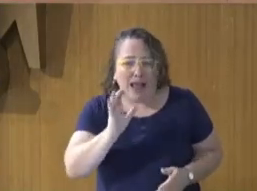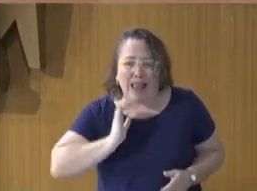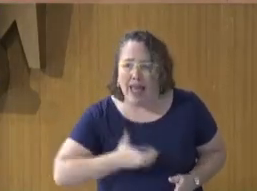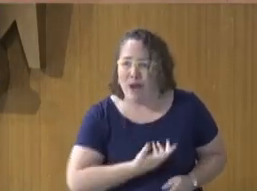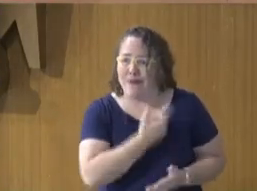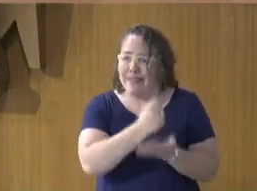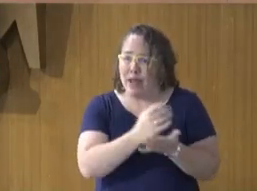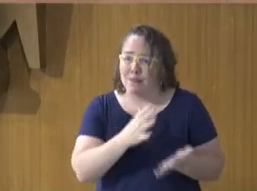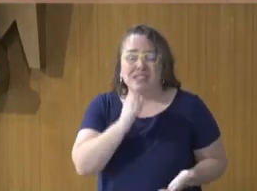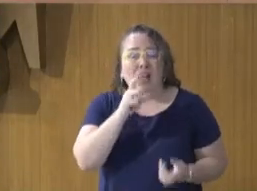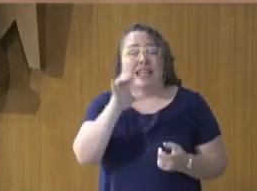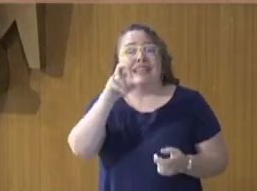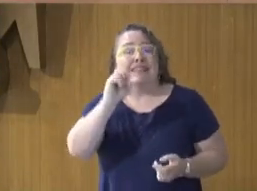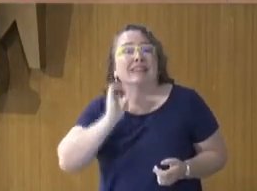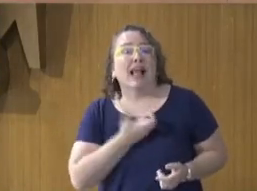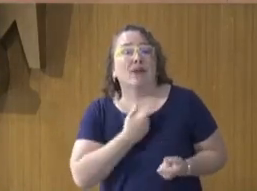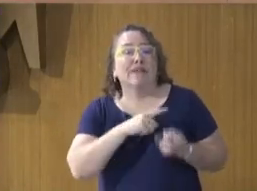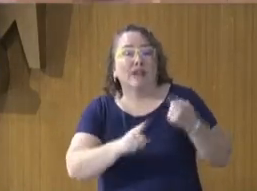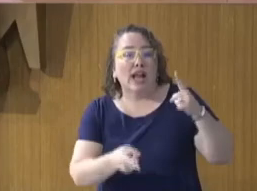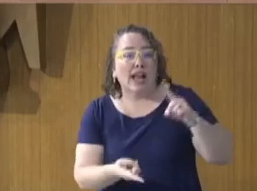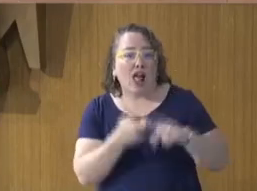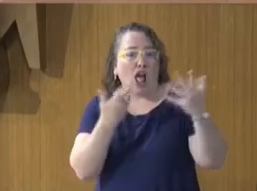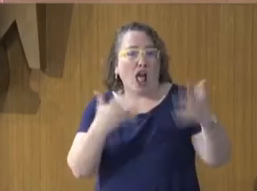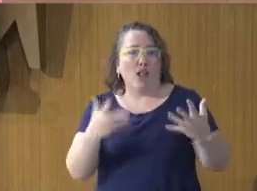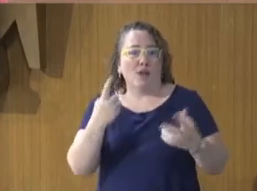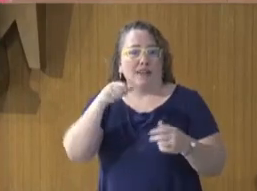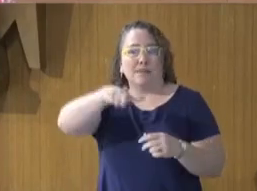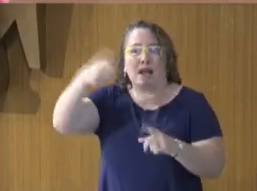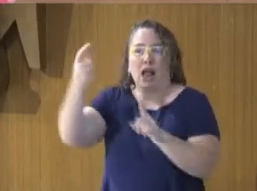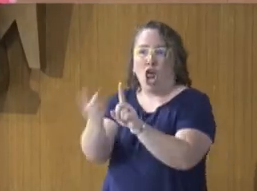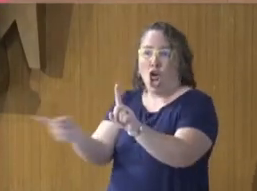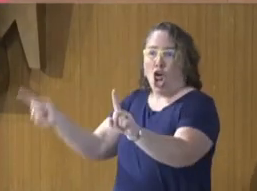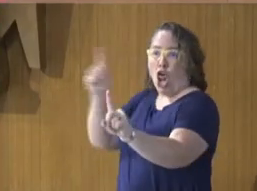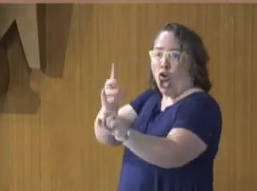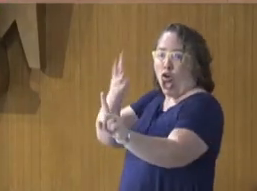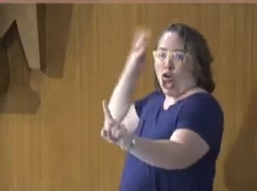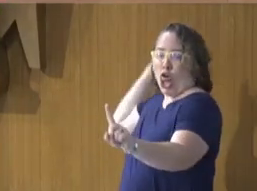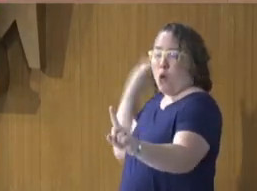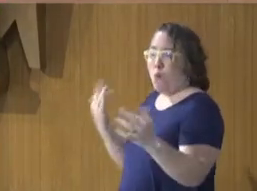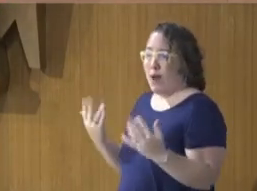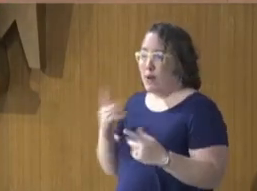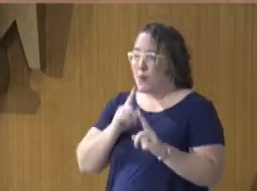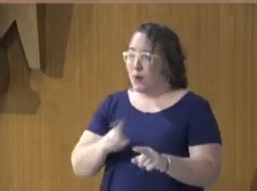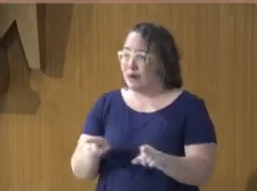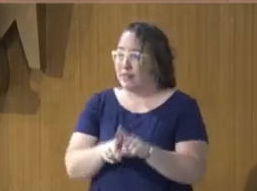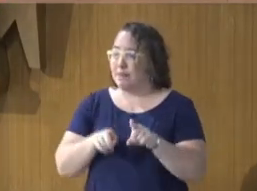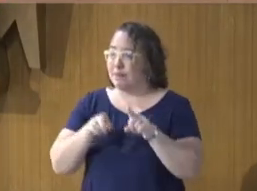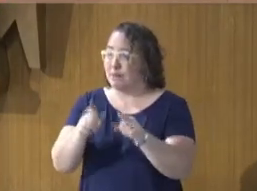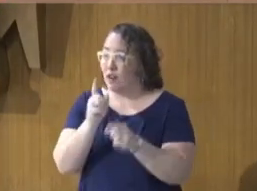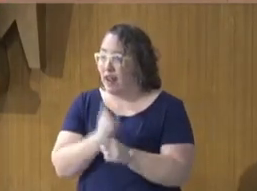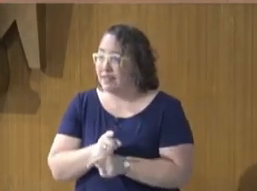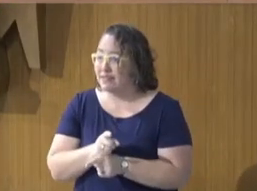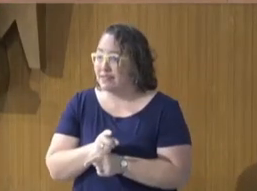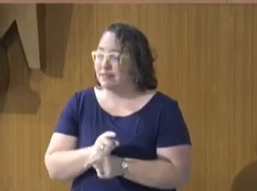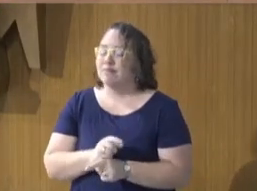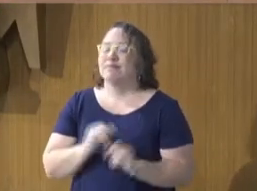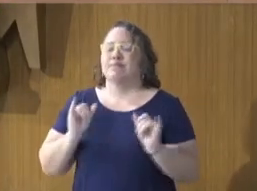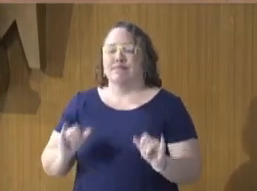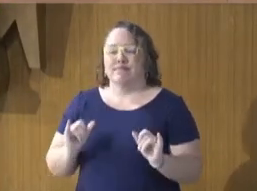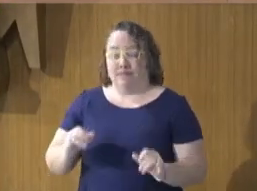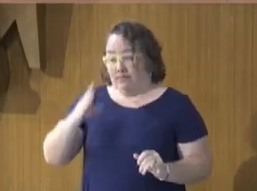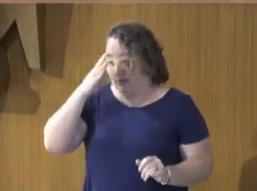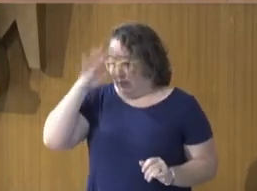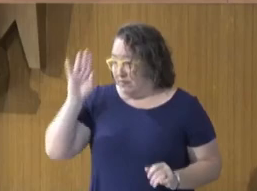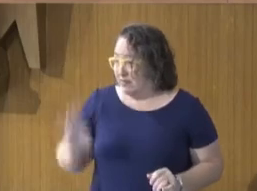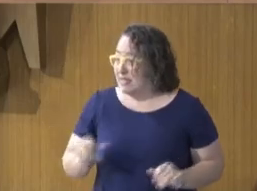They're not even our friend, and there's already someone in line behind us waiting to order. It seems like a lot of people I know